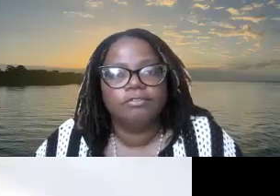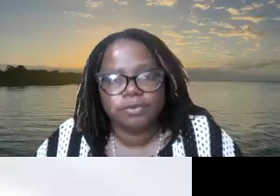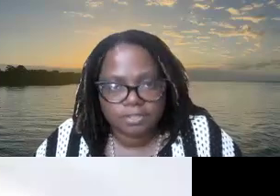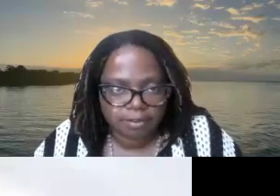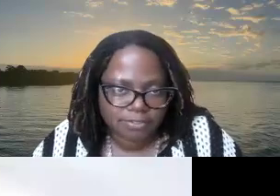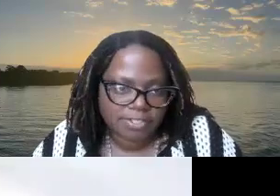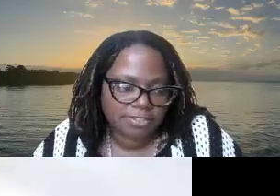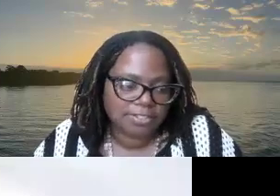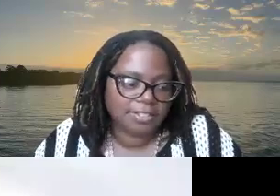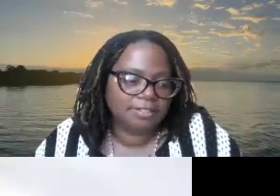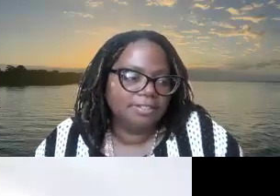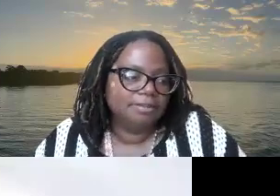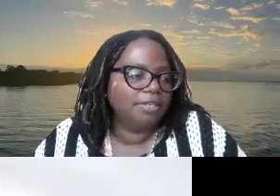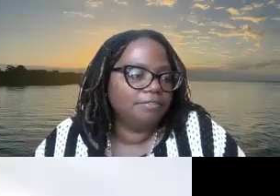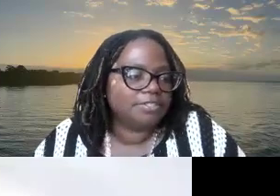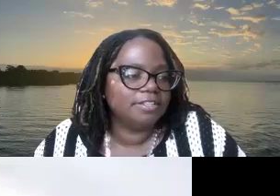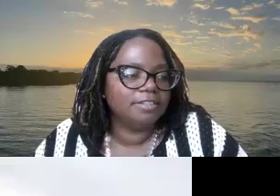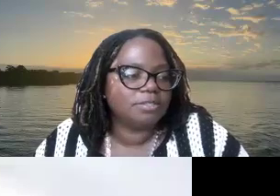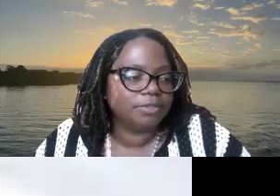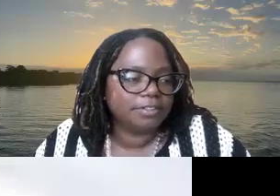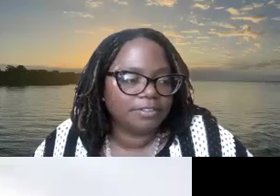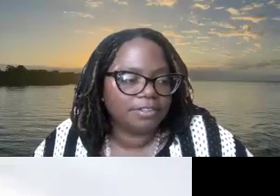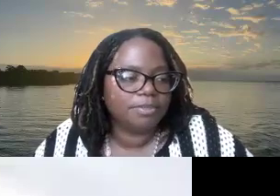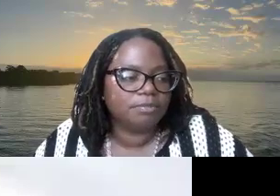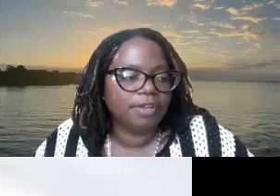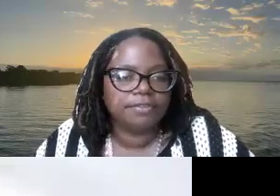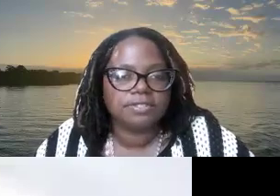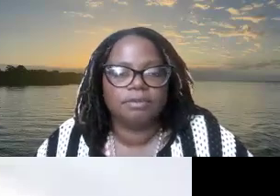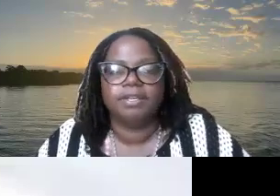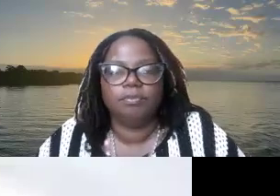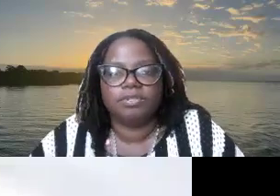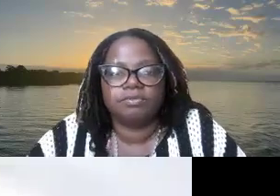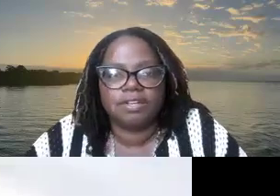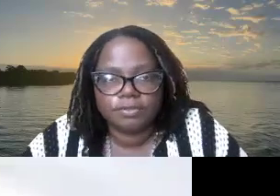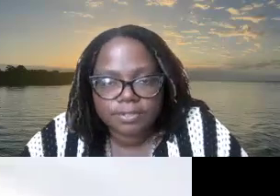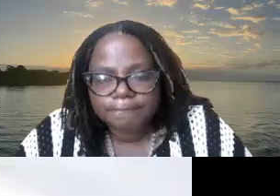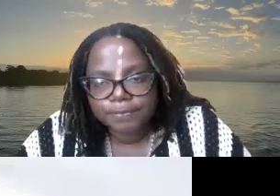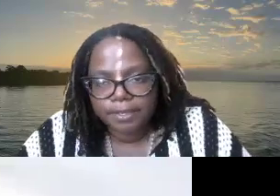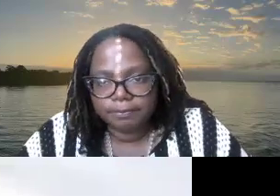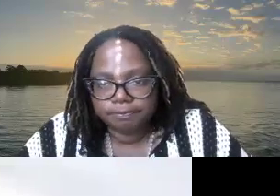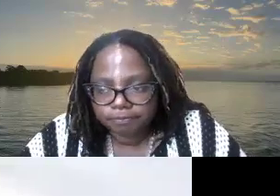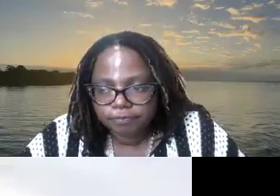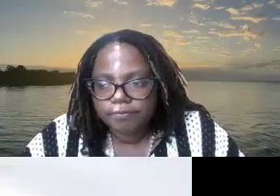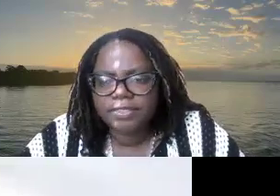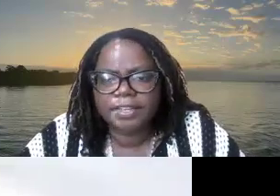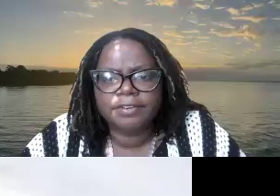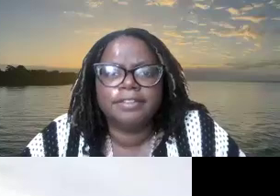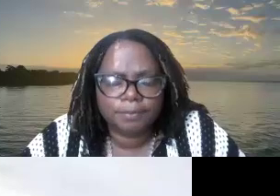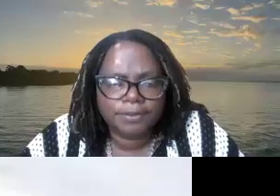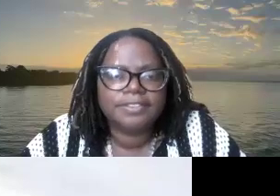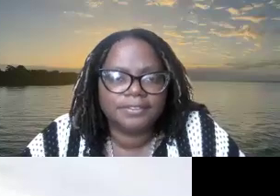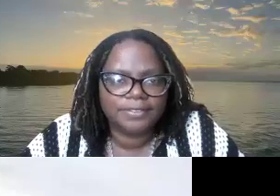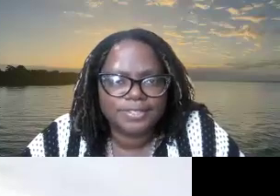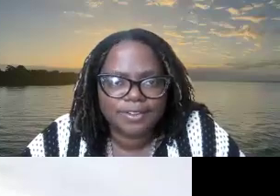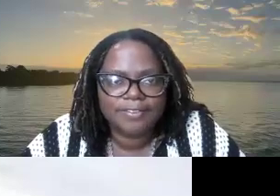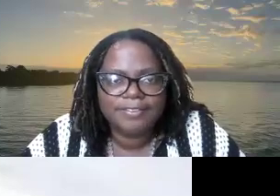arriving for this conversation today. Many of us in this work can be survivors. There may even be survivors that are not